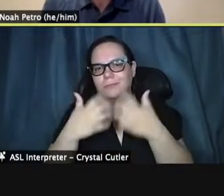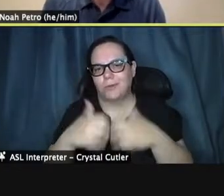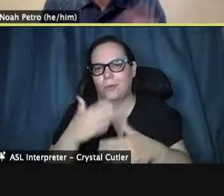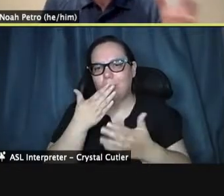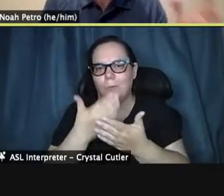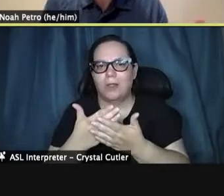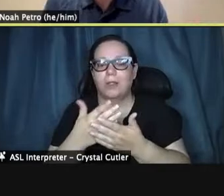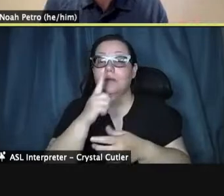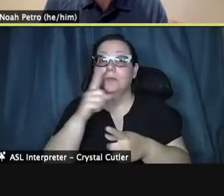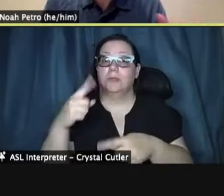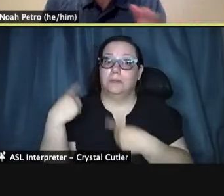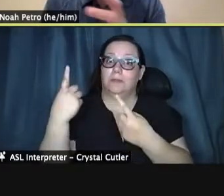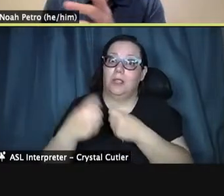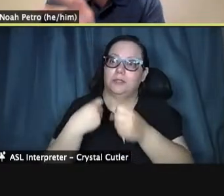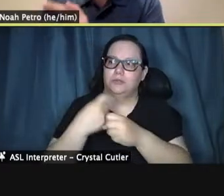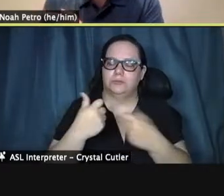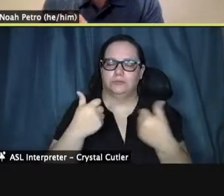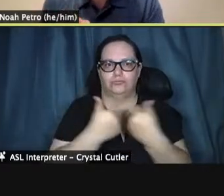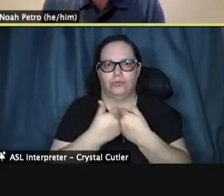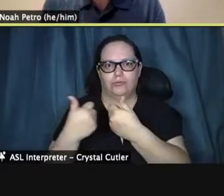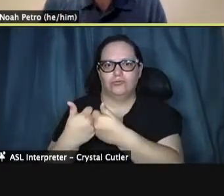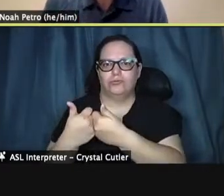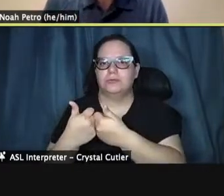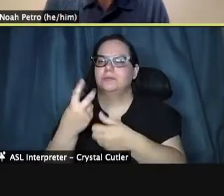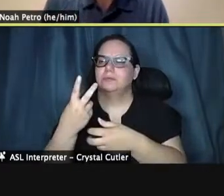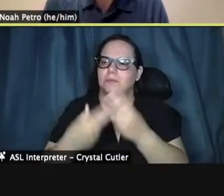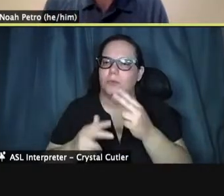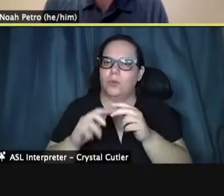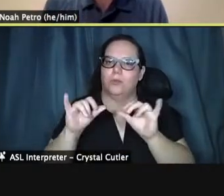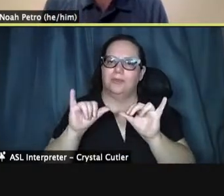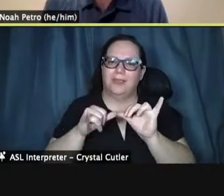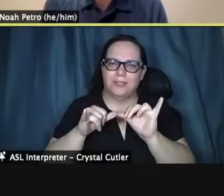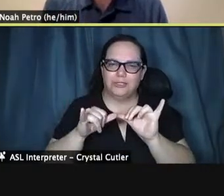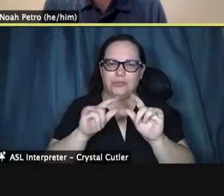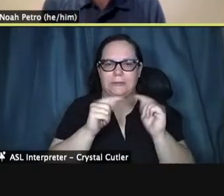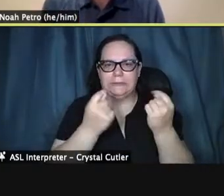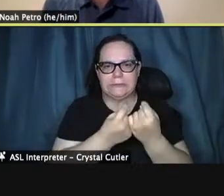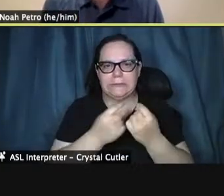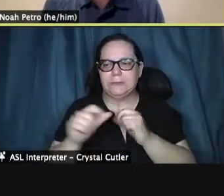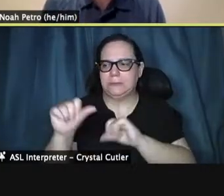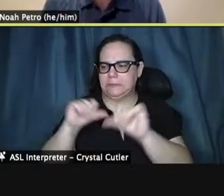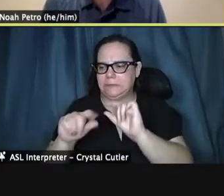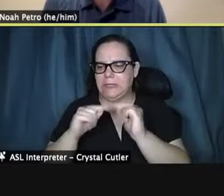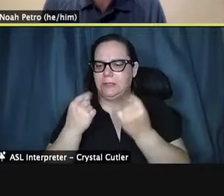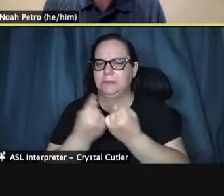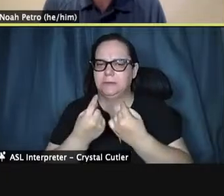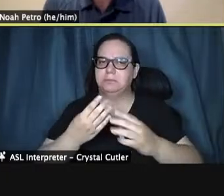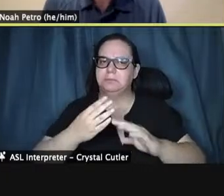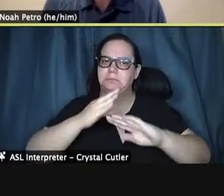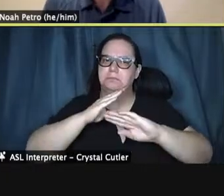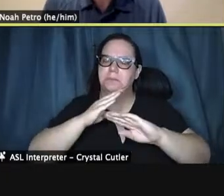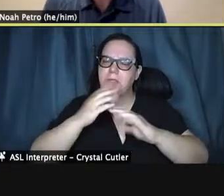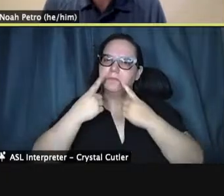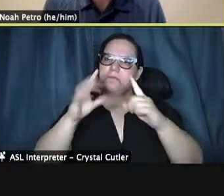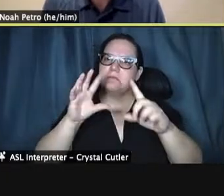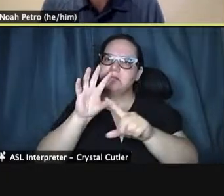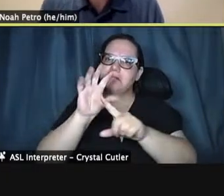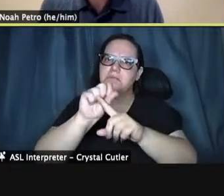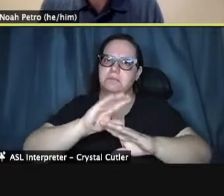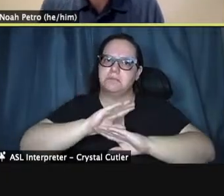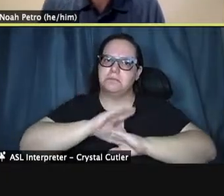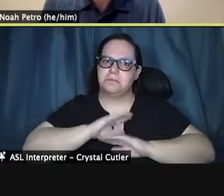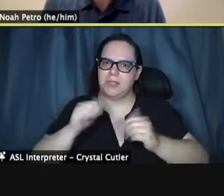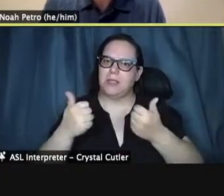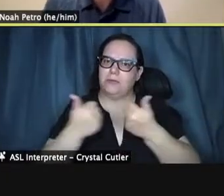team, both the engineering team, the science teams, have met the challenge exceptionally well. Since